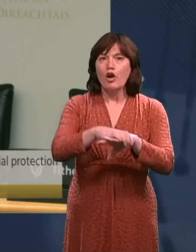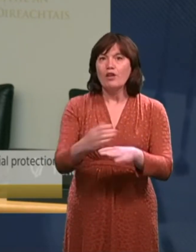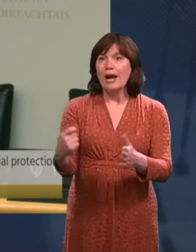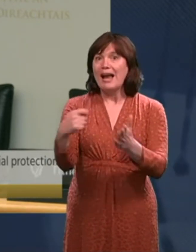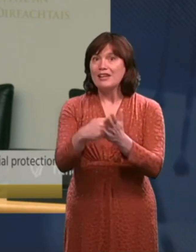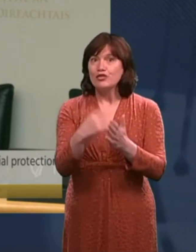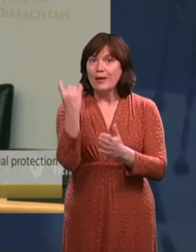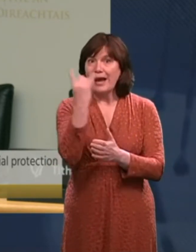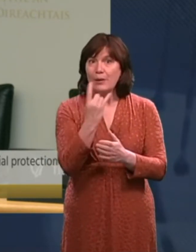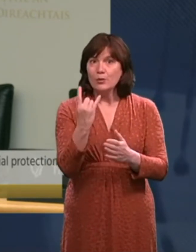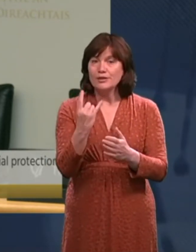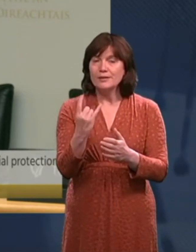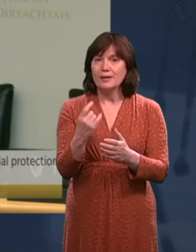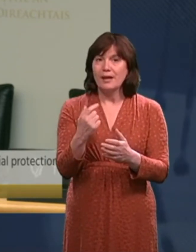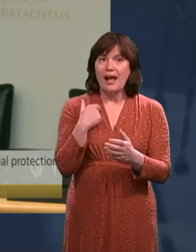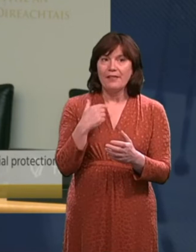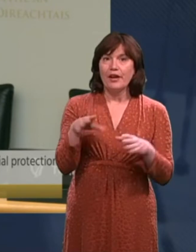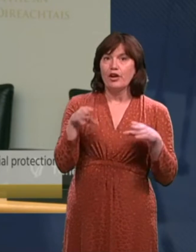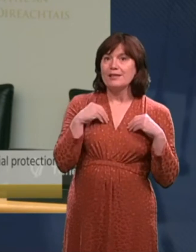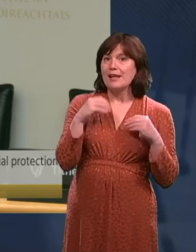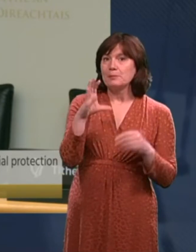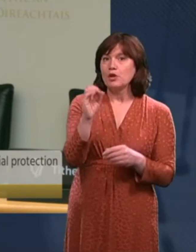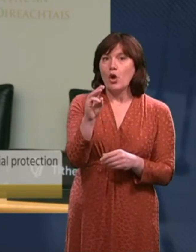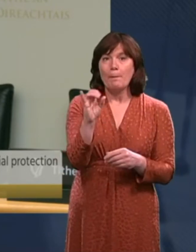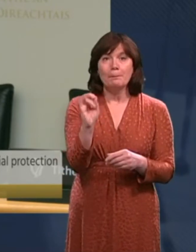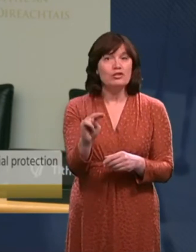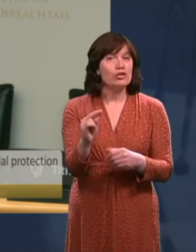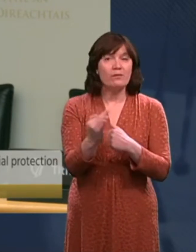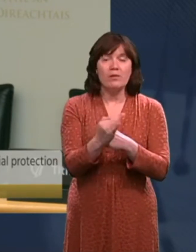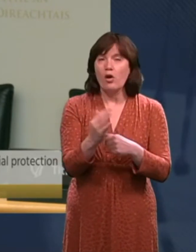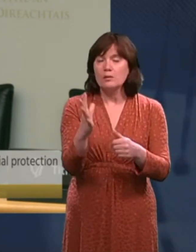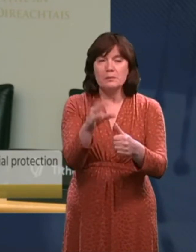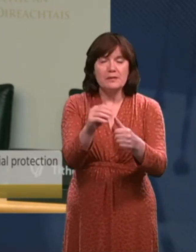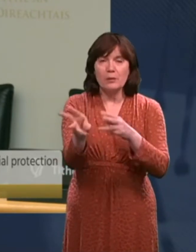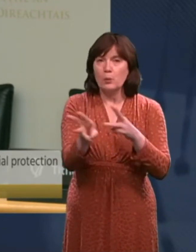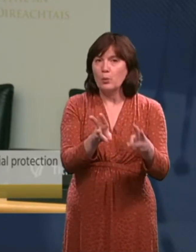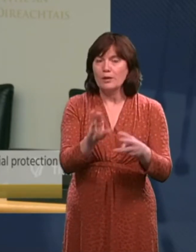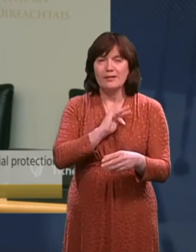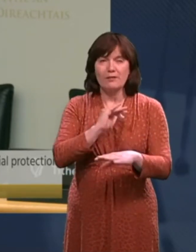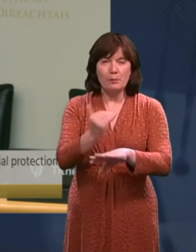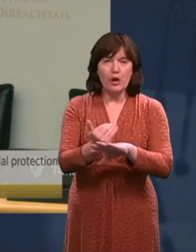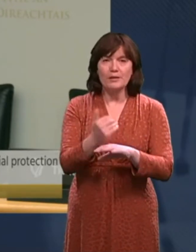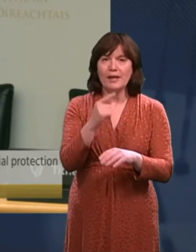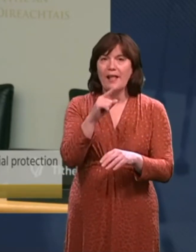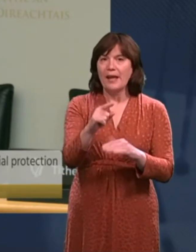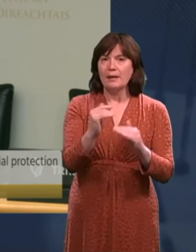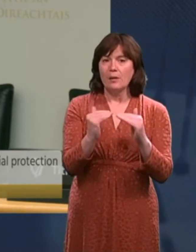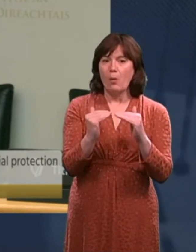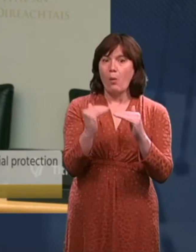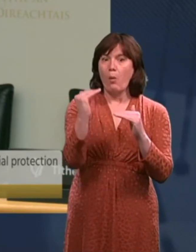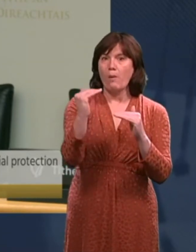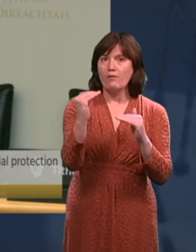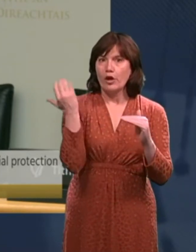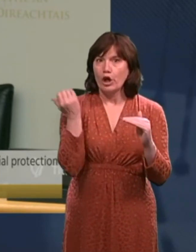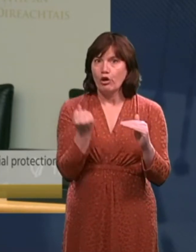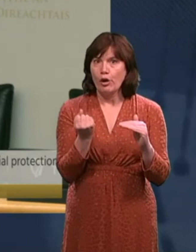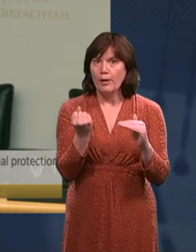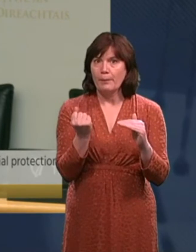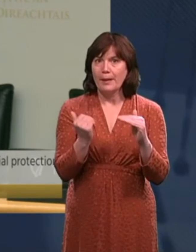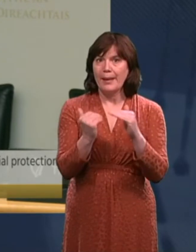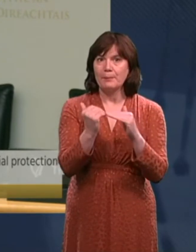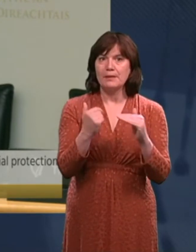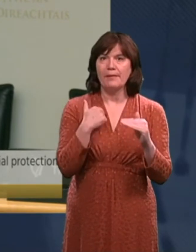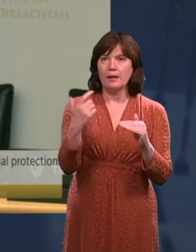in the case of artists accepting a commission, for example, results in them crossing restrictive thresholds that result in withdrawals